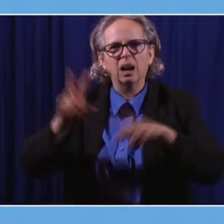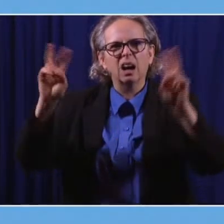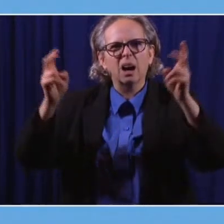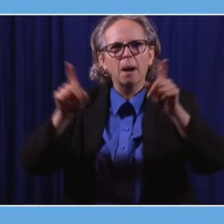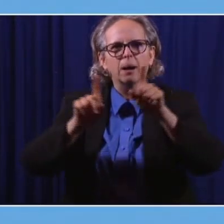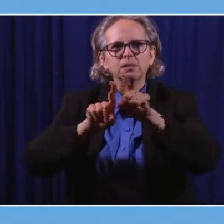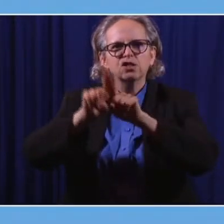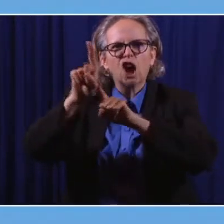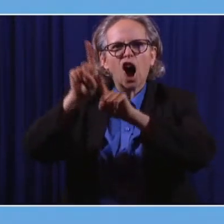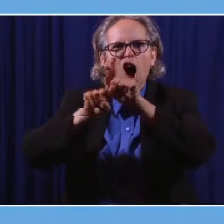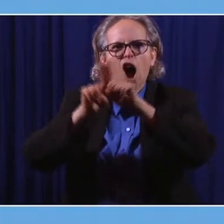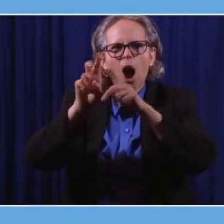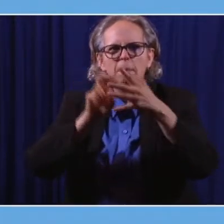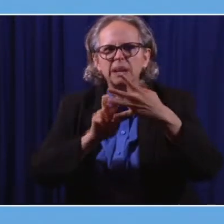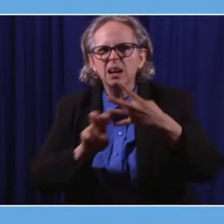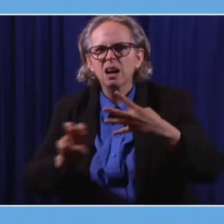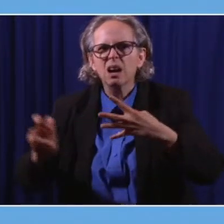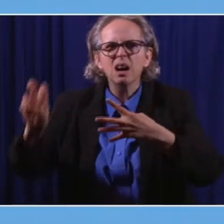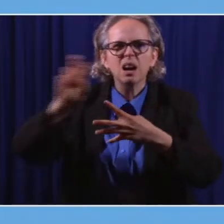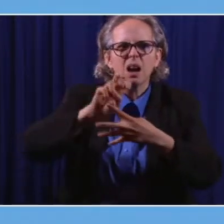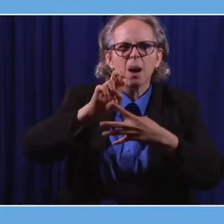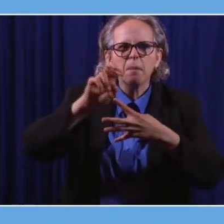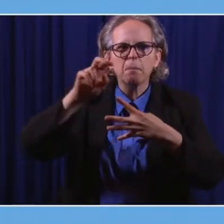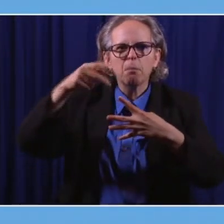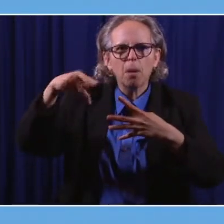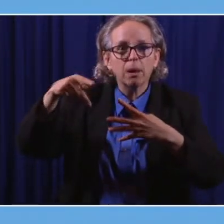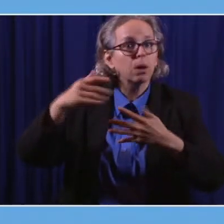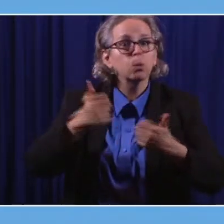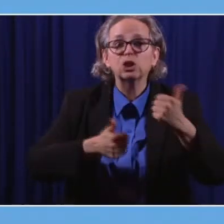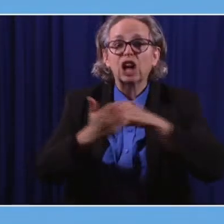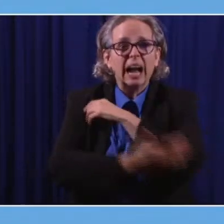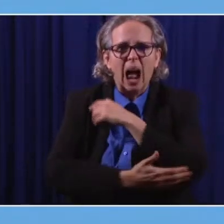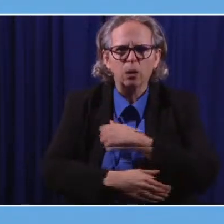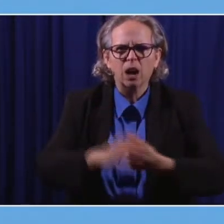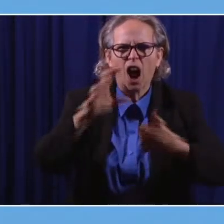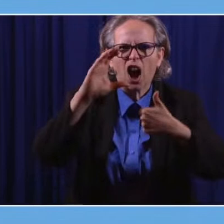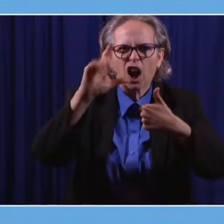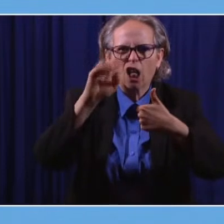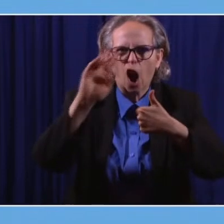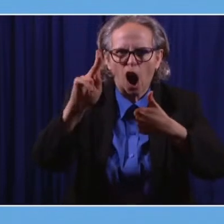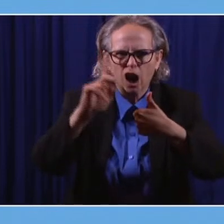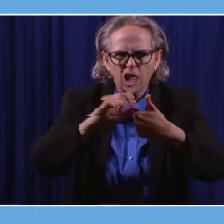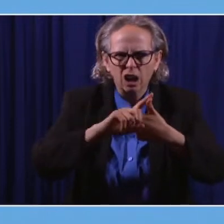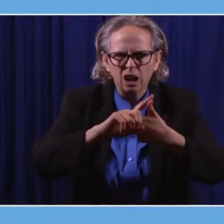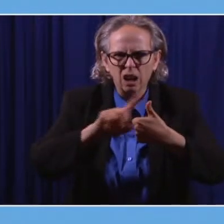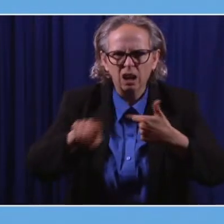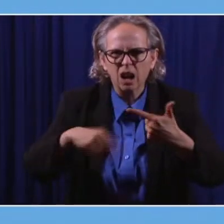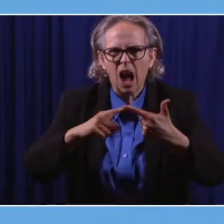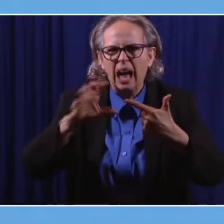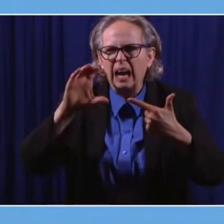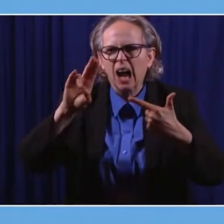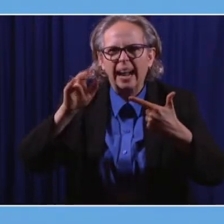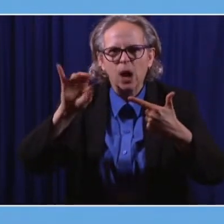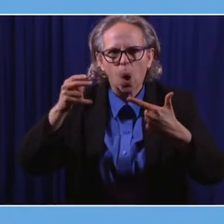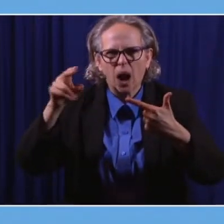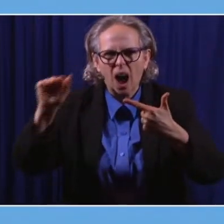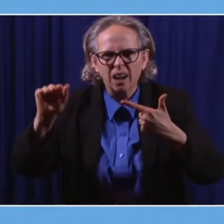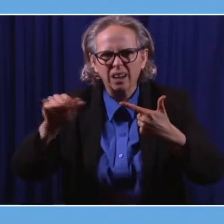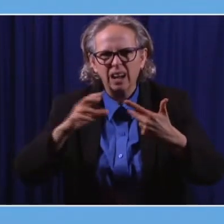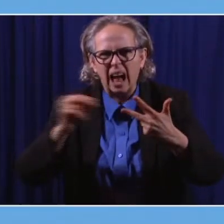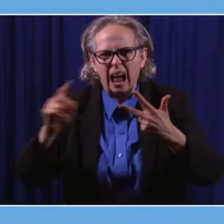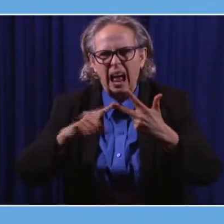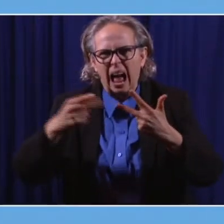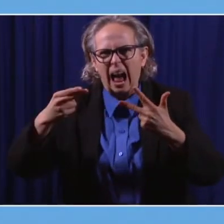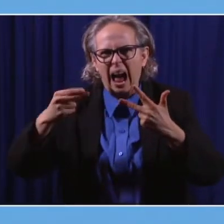Clark County, Cuyahoga County, and Hamilton County. This is an increase from 29 red counties last